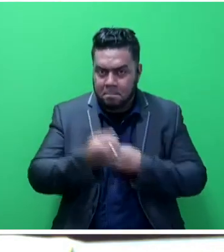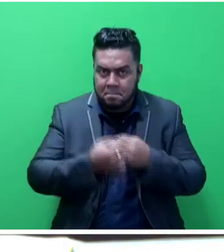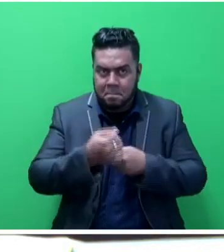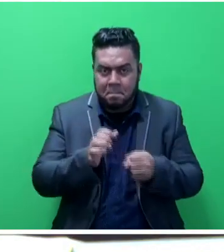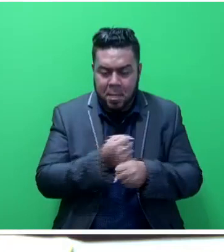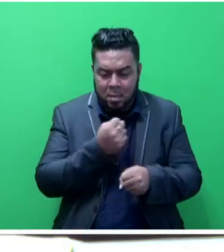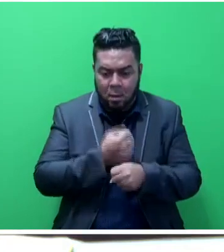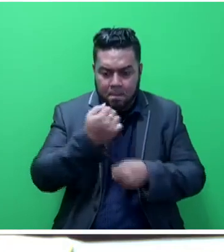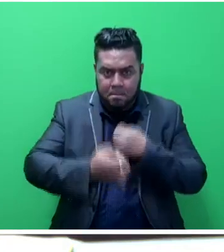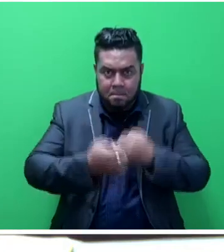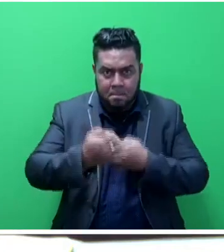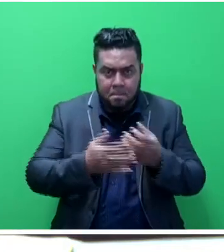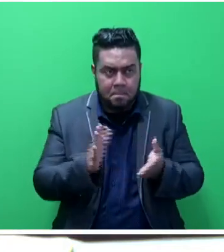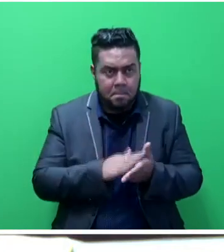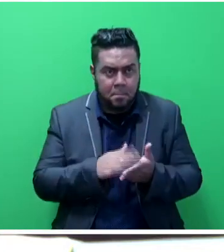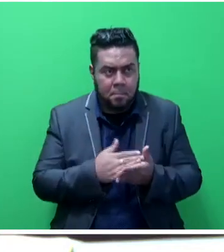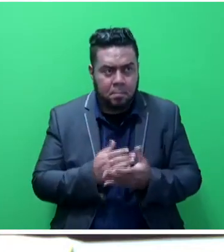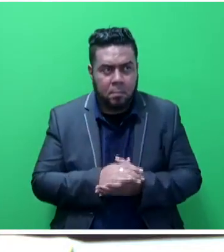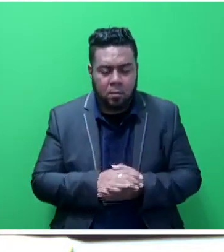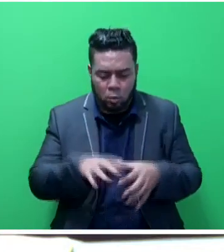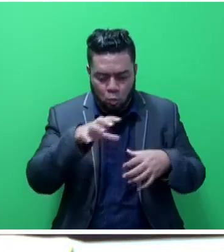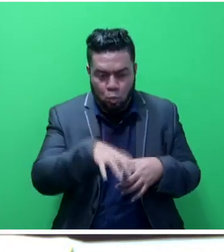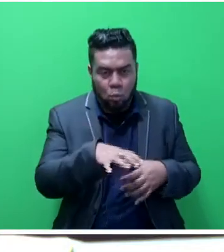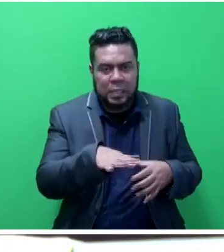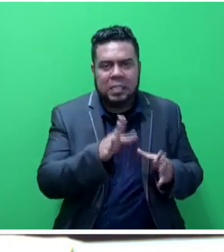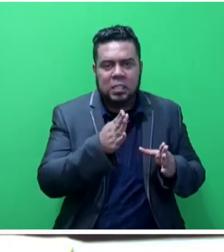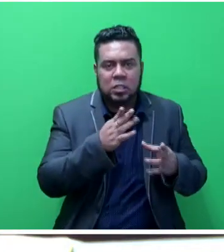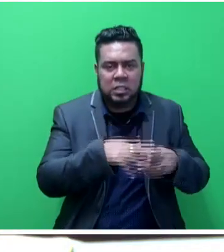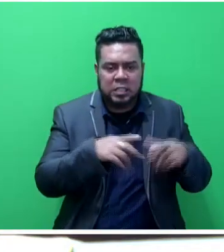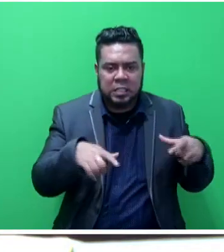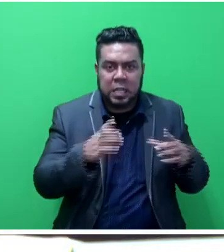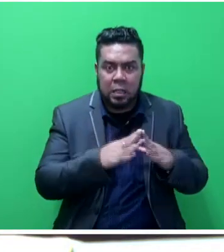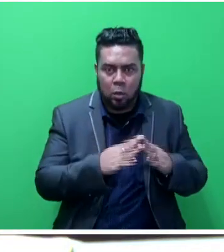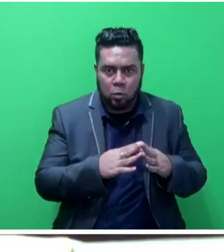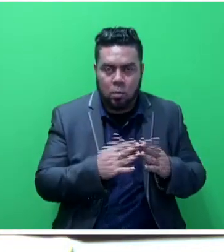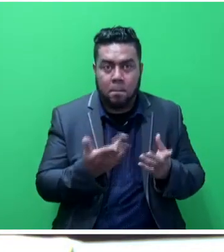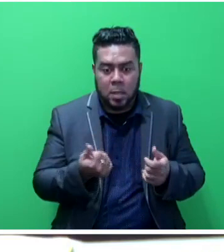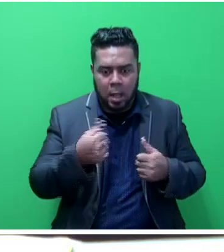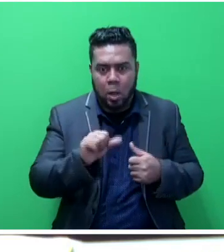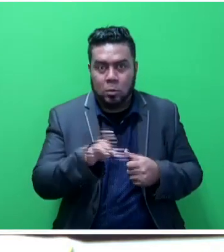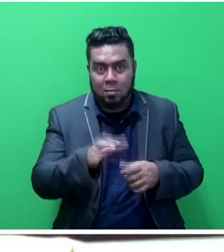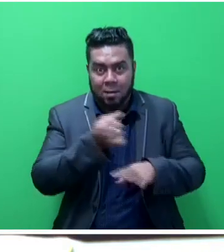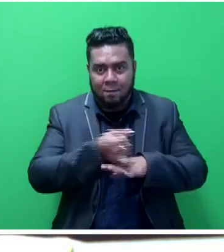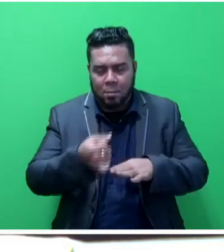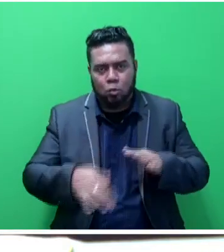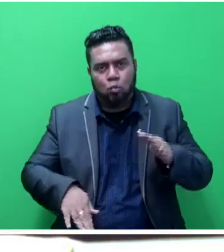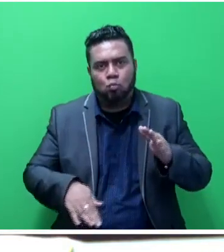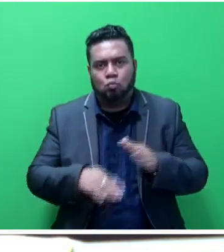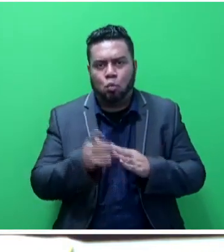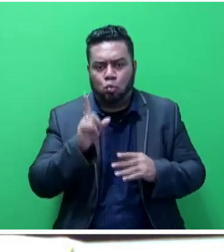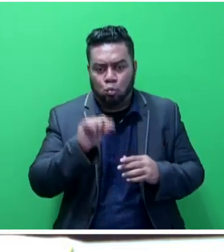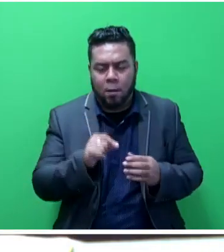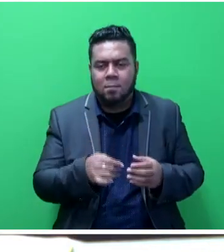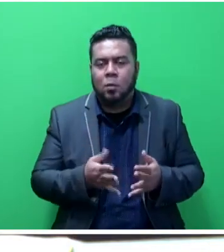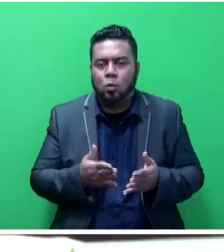to center around the core, the urban area. So it allows the government to fulfill its mandate